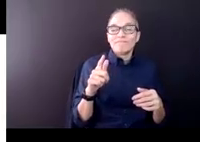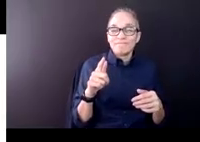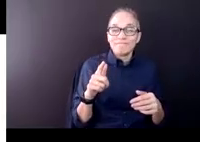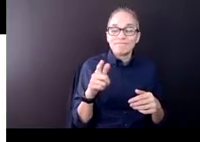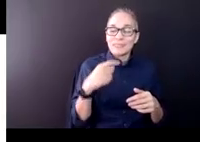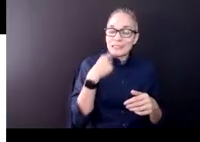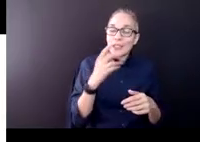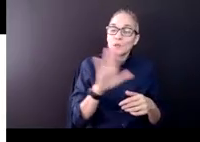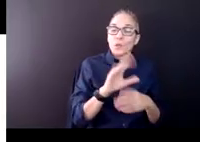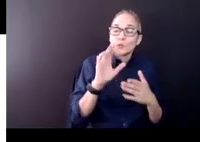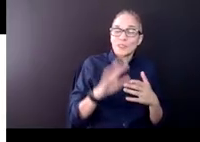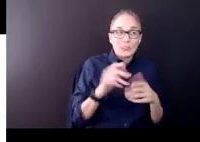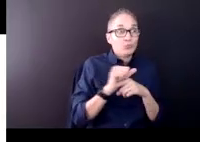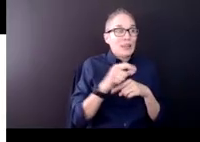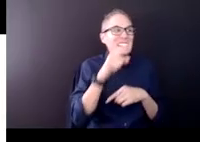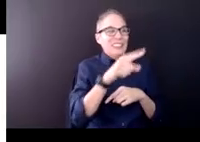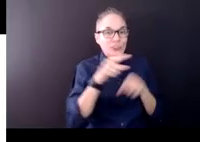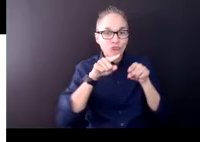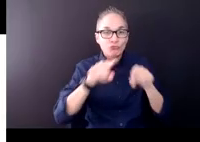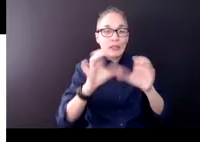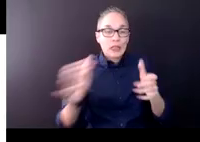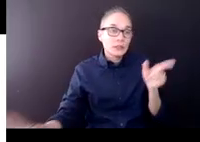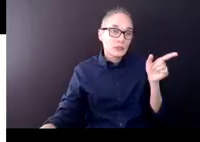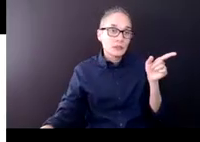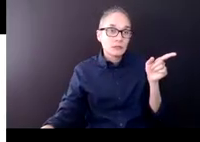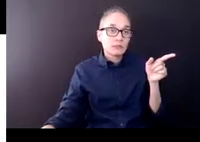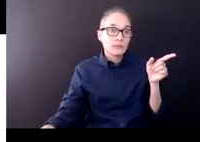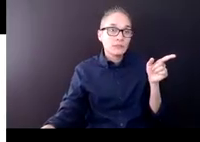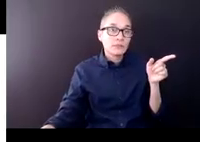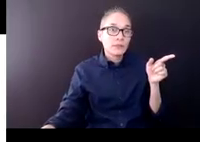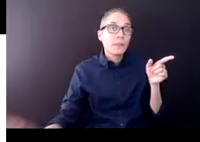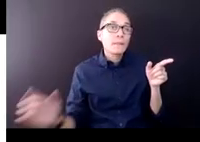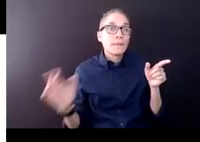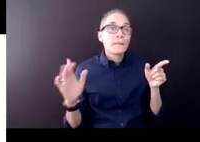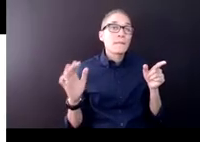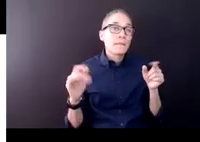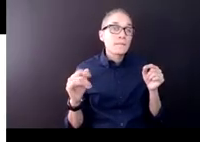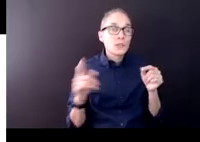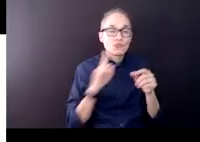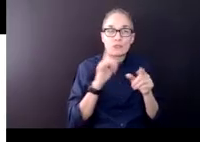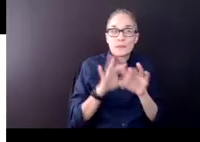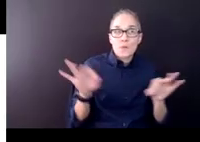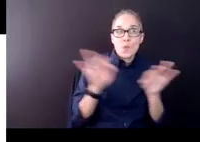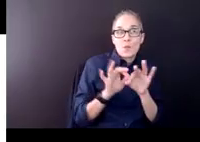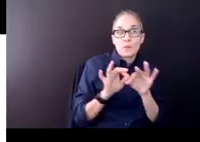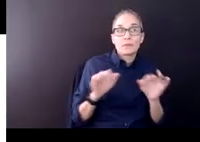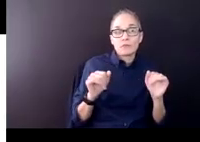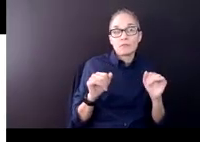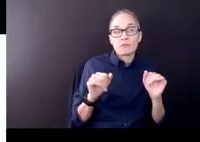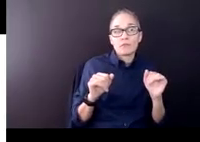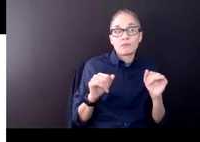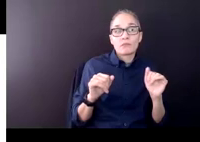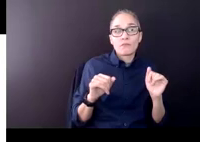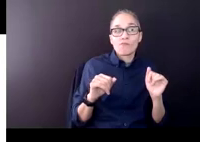to practice this in class, so give them time in class to do it. Again, that modeling is really key. It's really important.